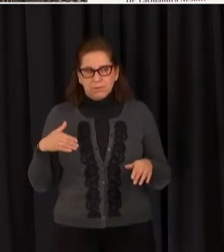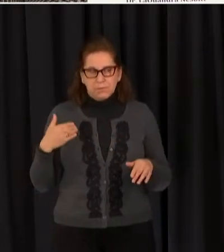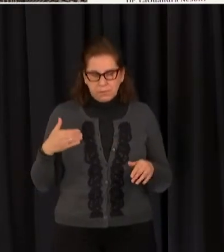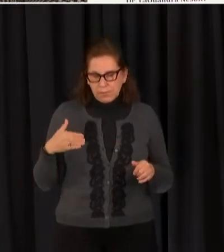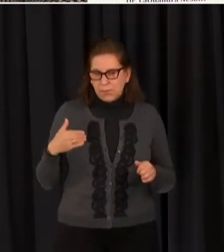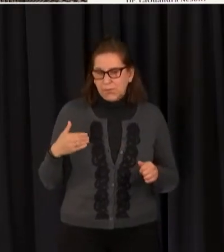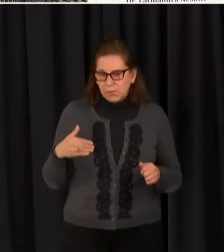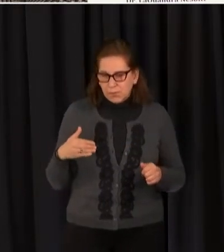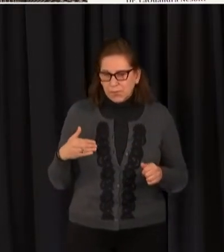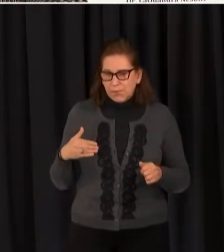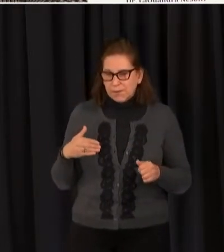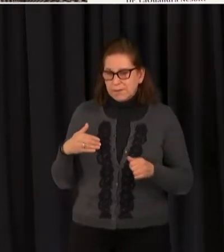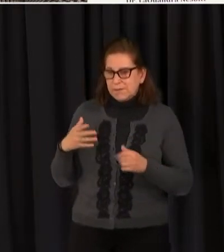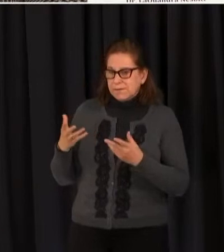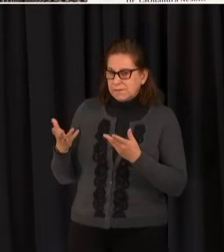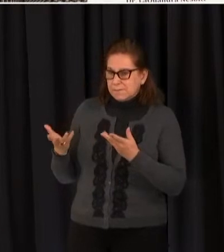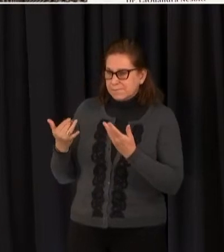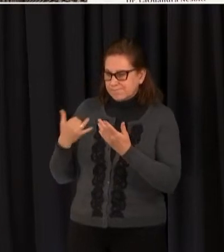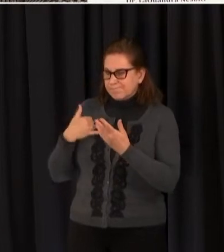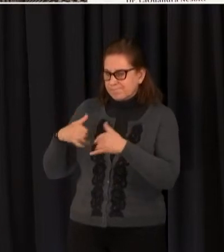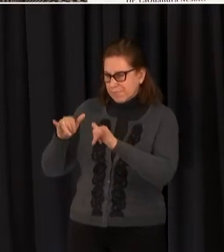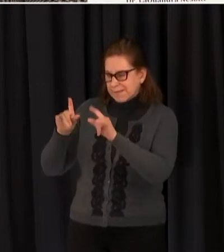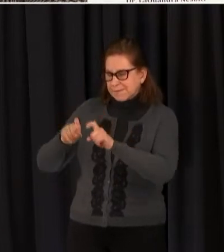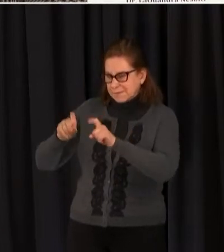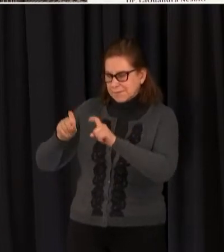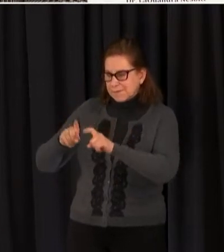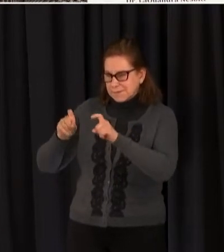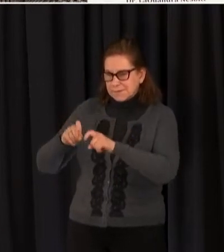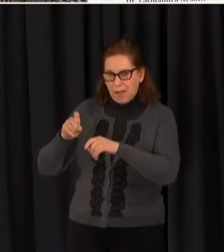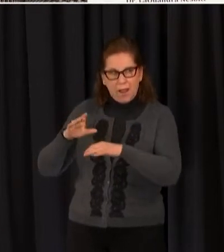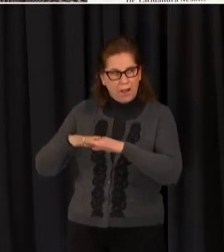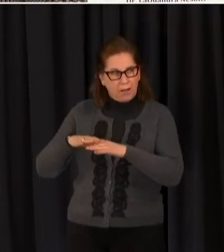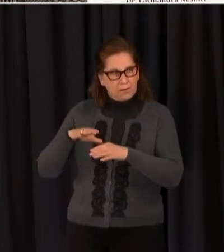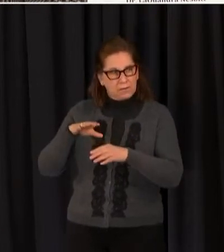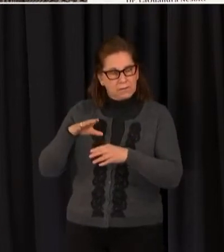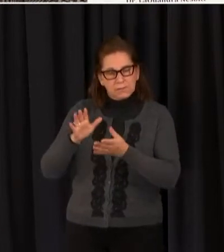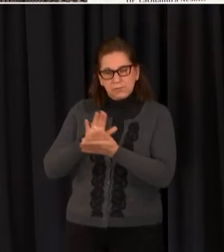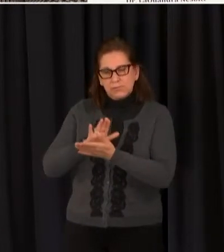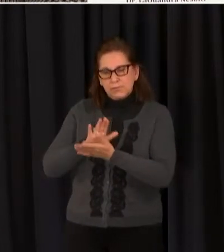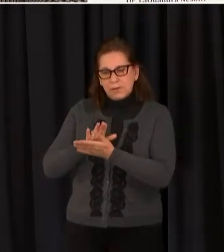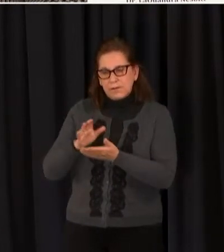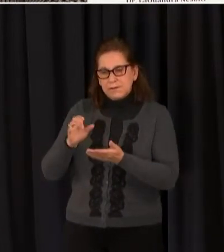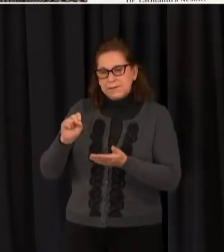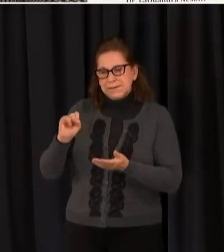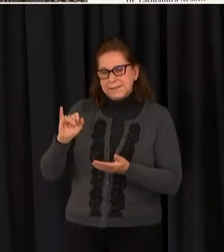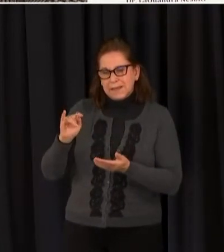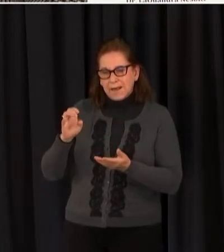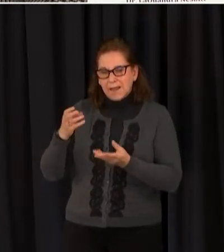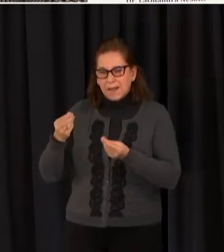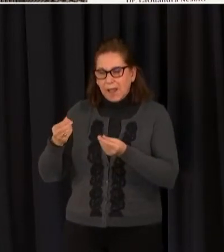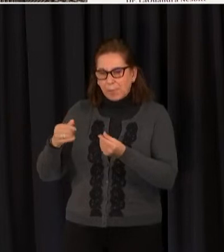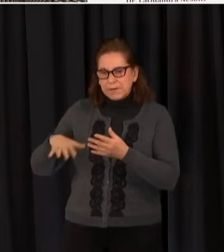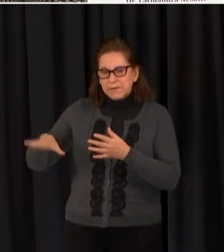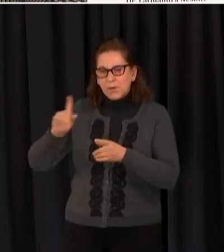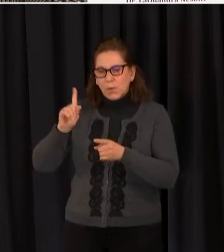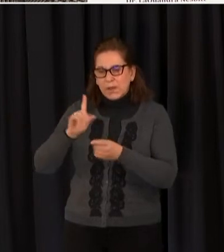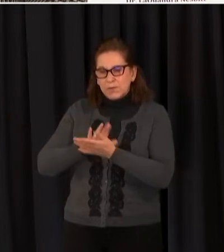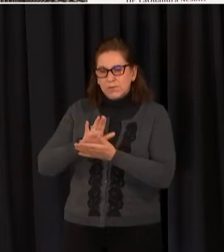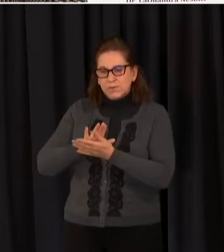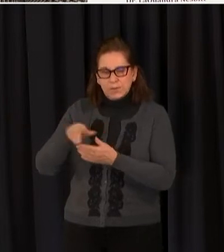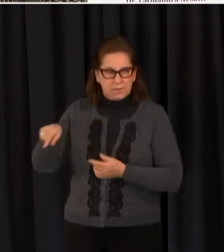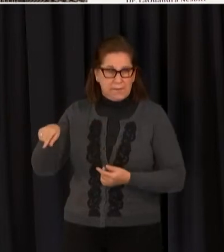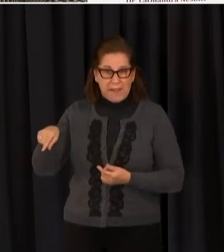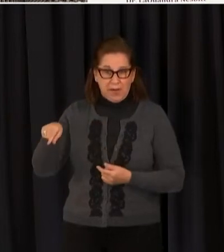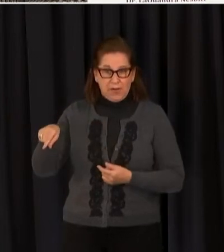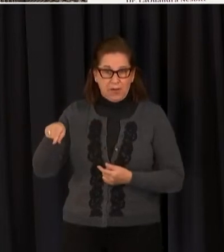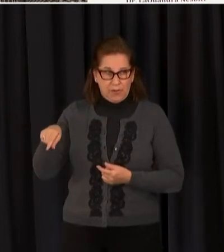occur for employees, staff, and visitors, but not for students. Parents should be encouraged to monitor the health status of their